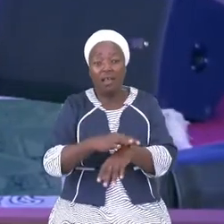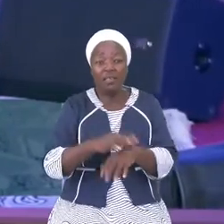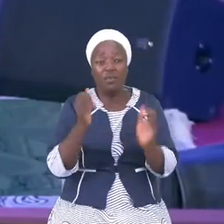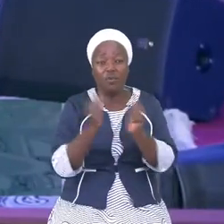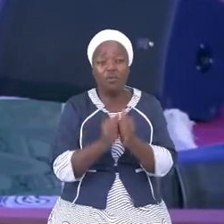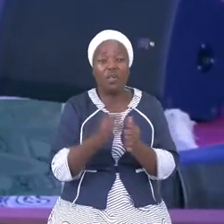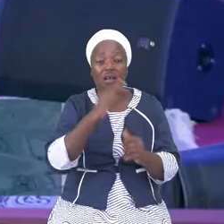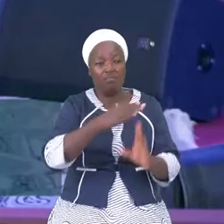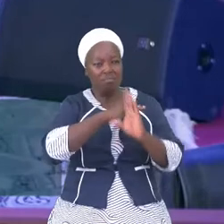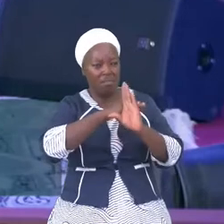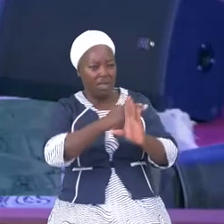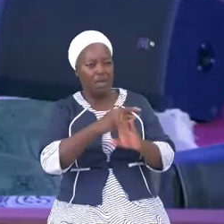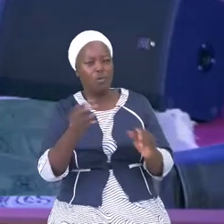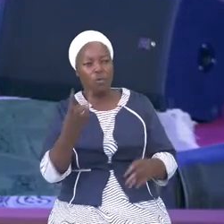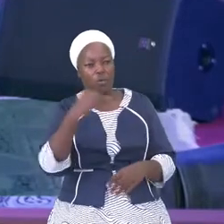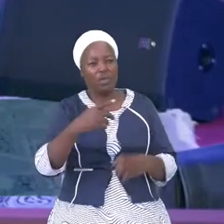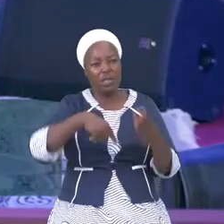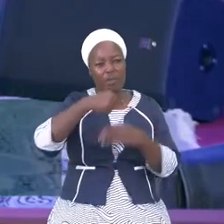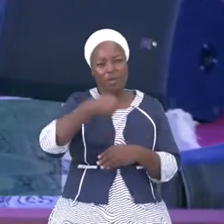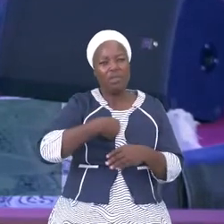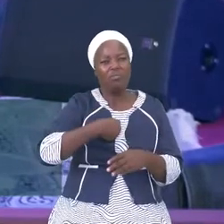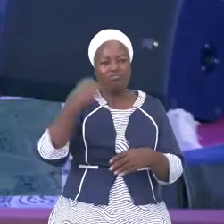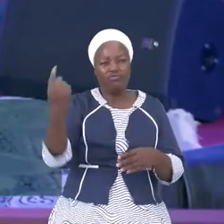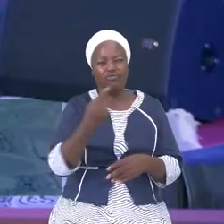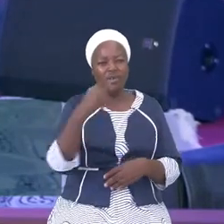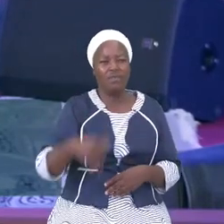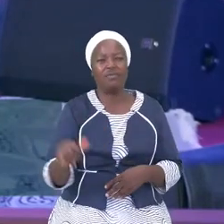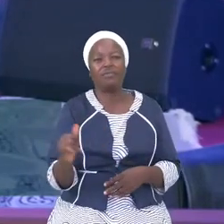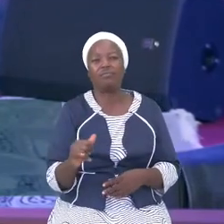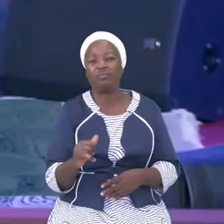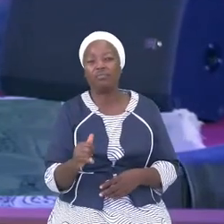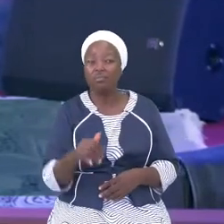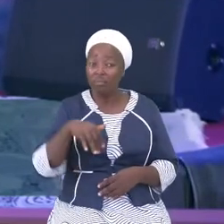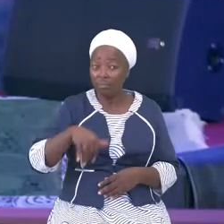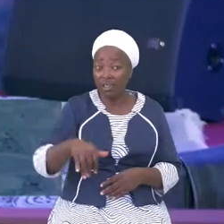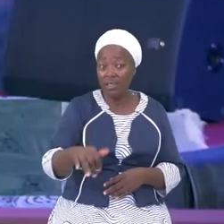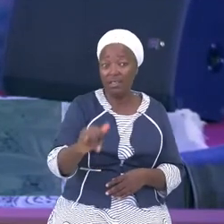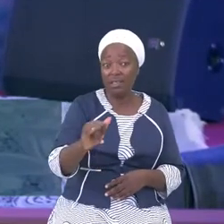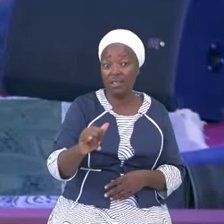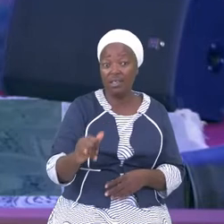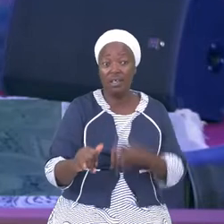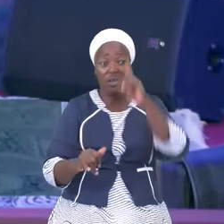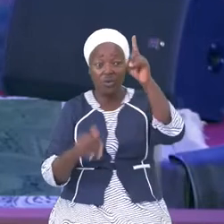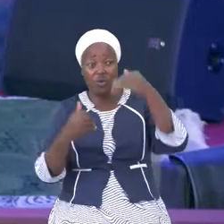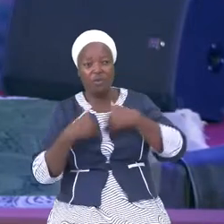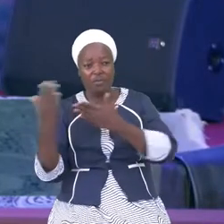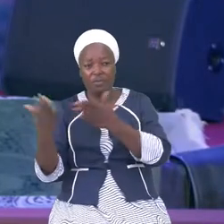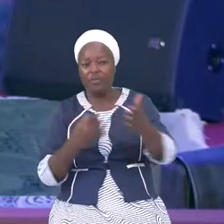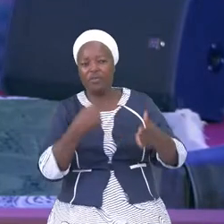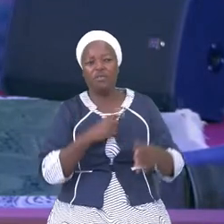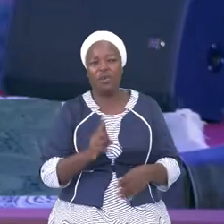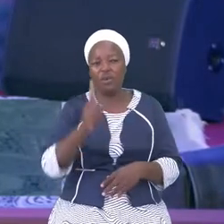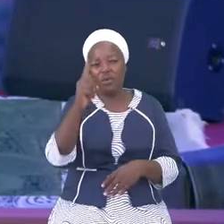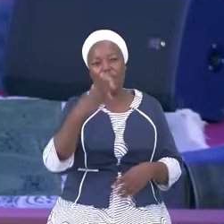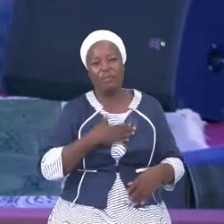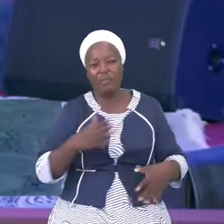bars was about me forever. Yet thou hast brought me up, my